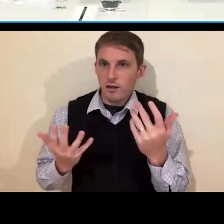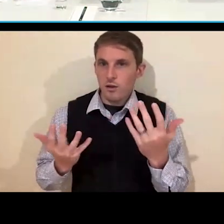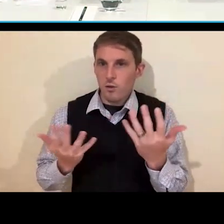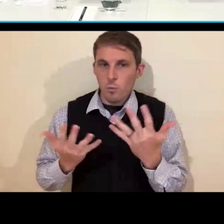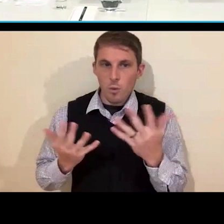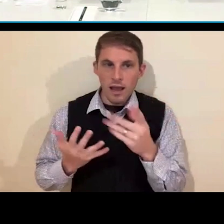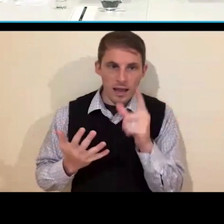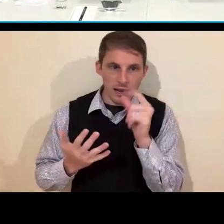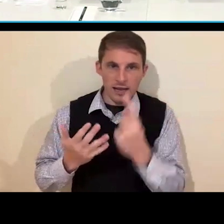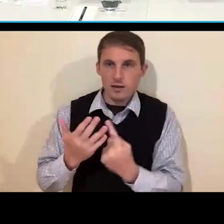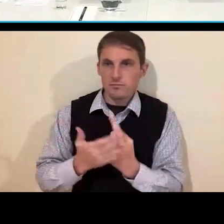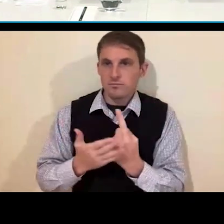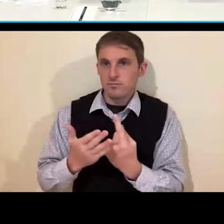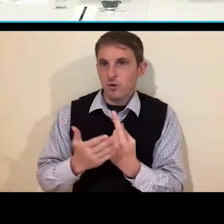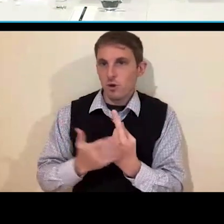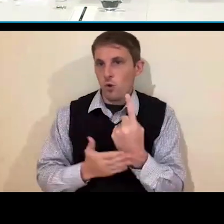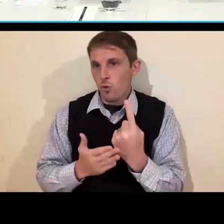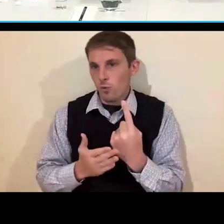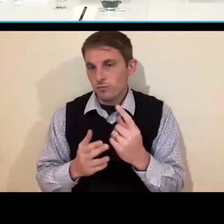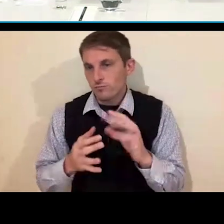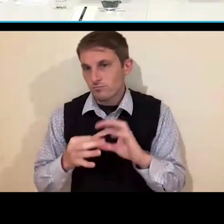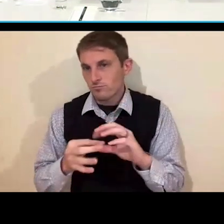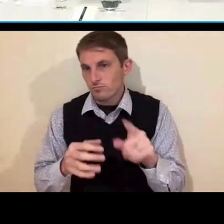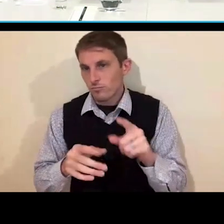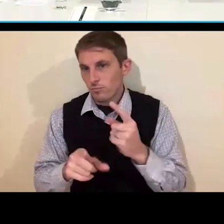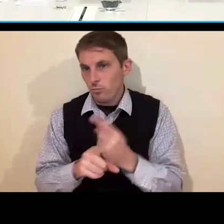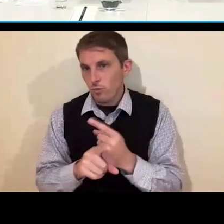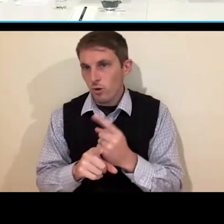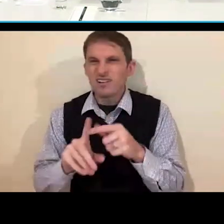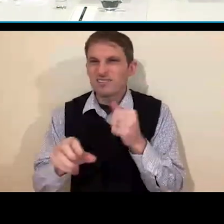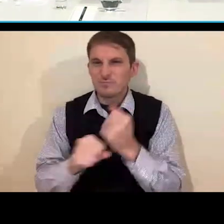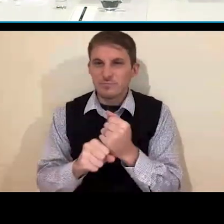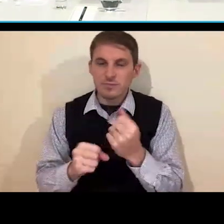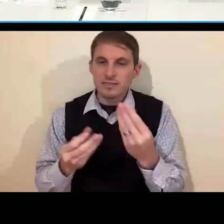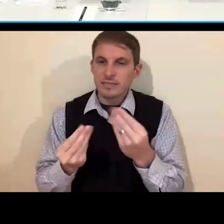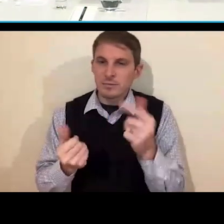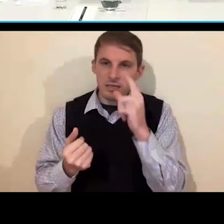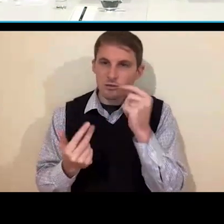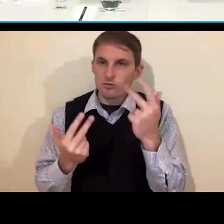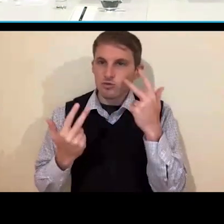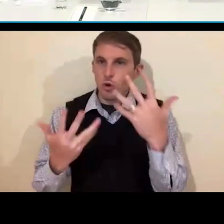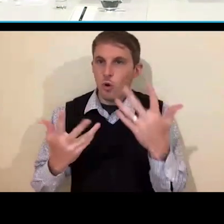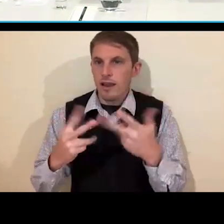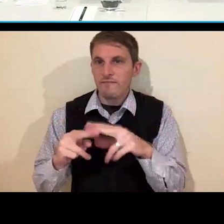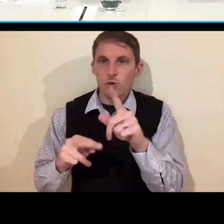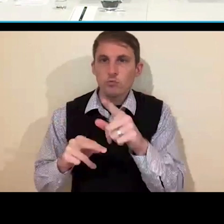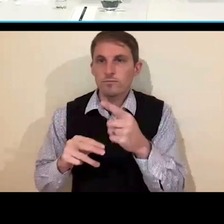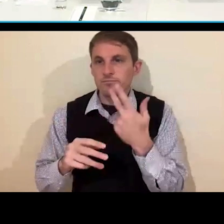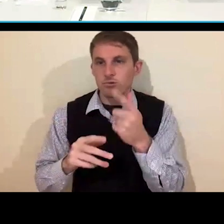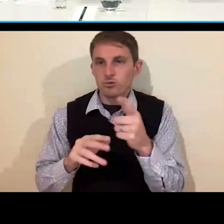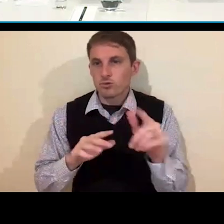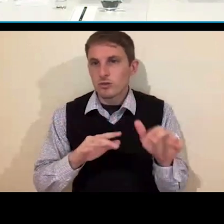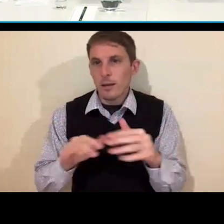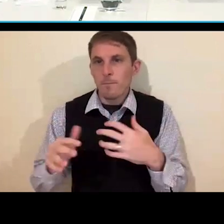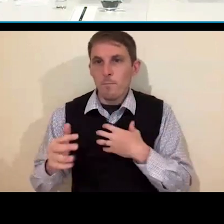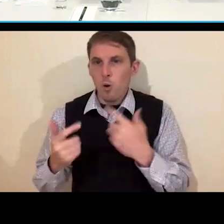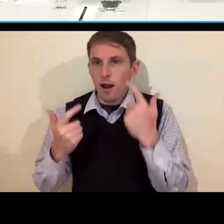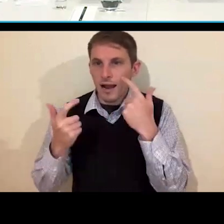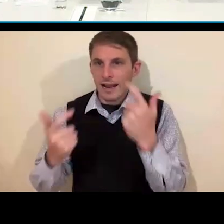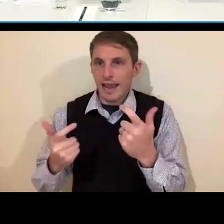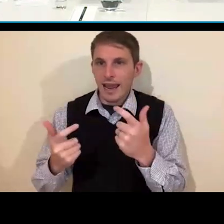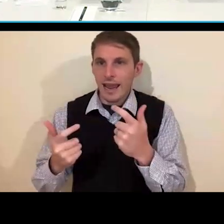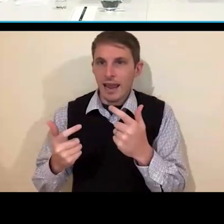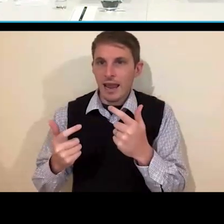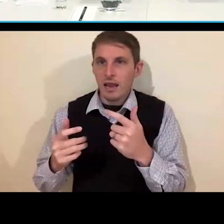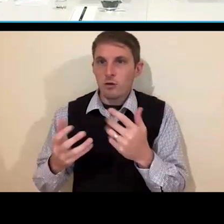quickly in the data process. So something may show up if, for instance, you enter more care recipients having pressure